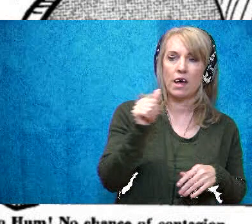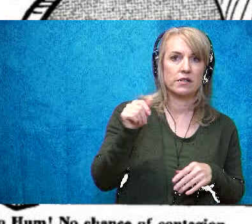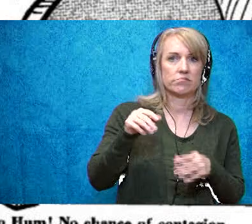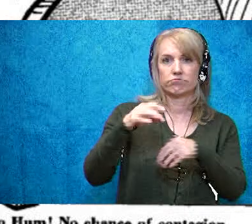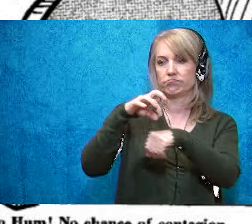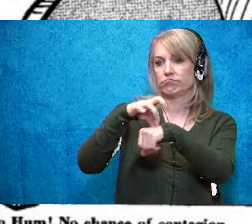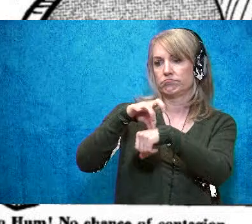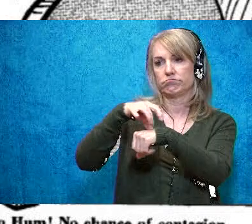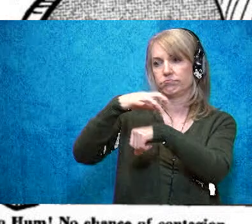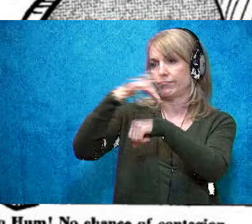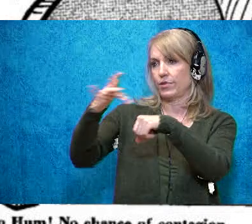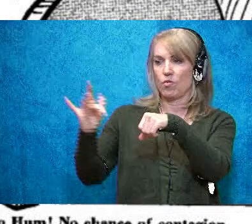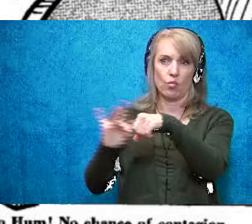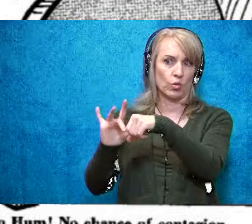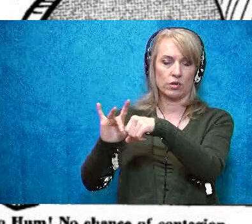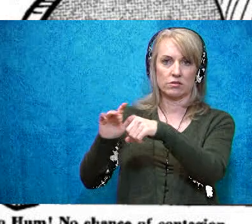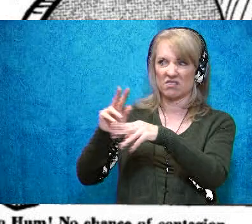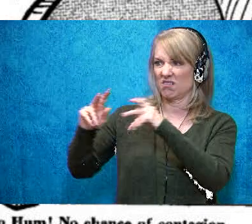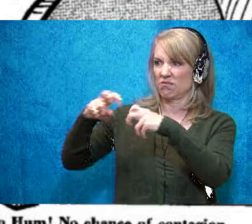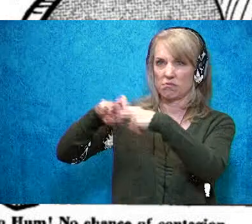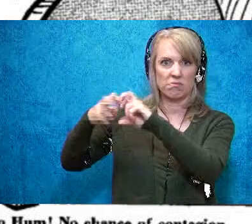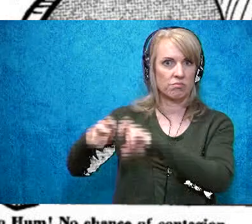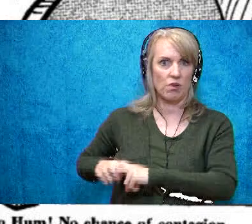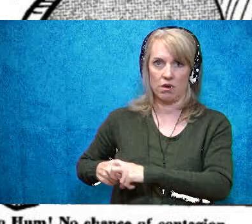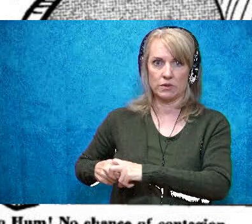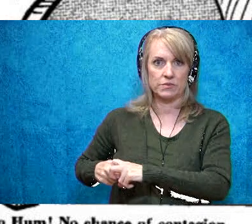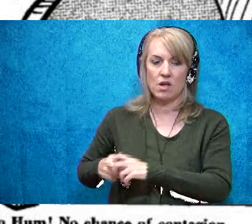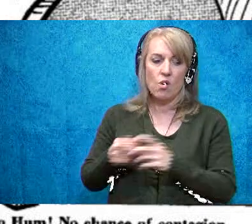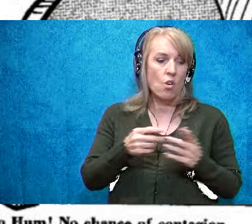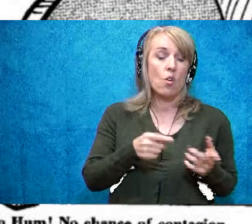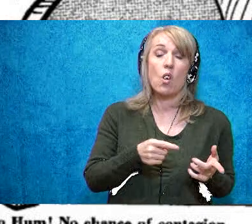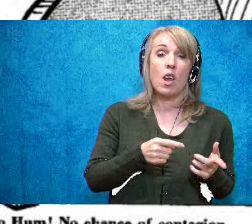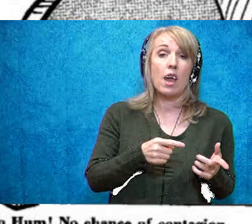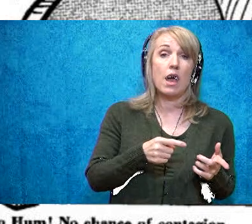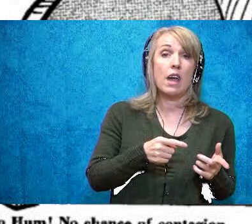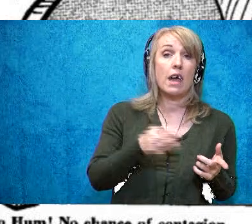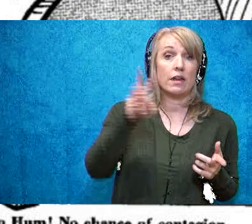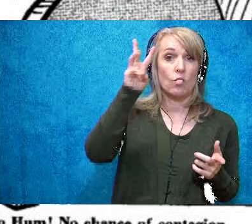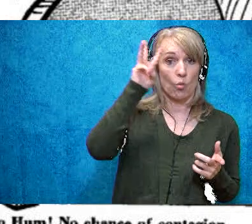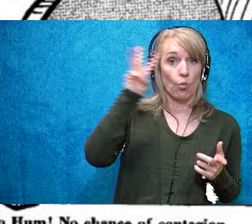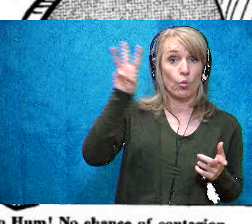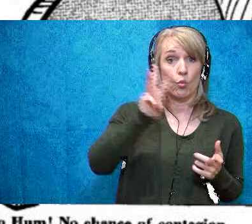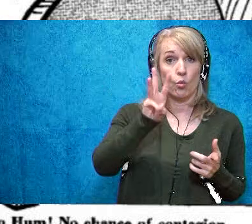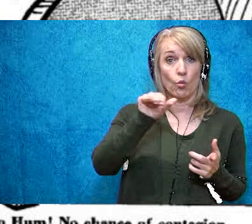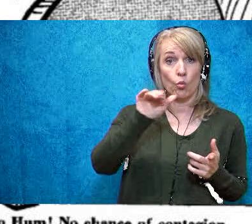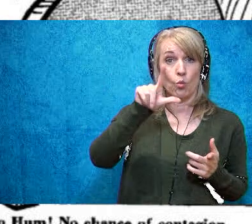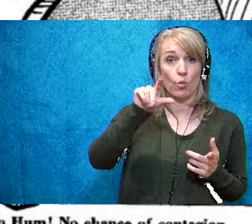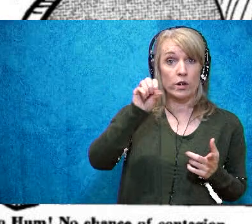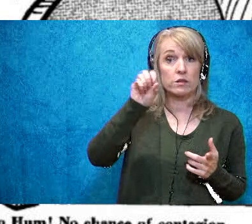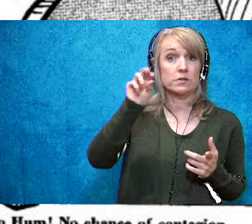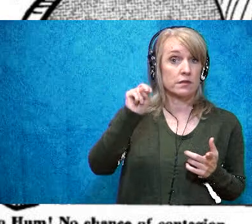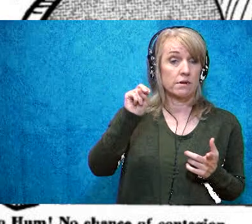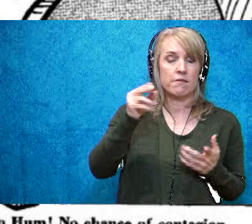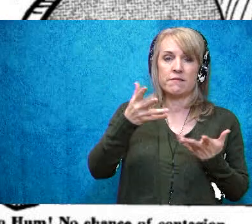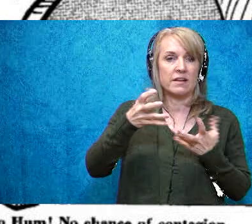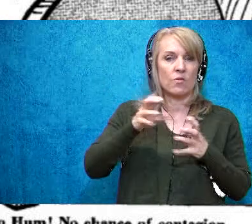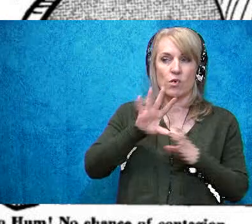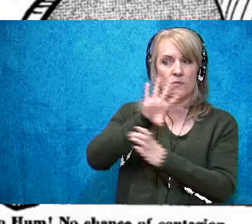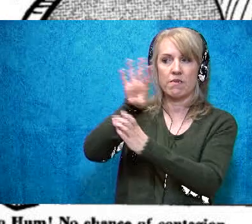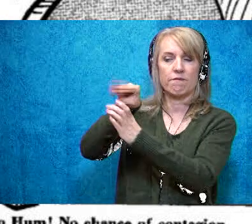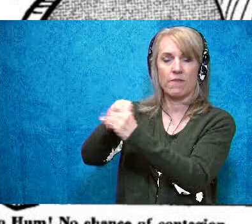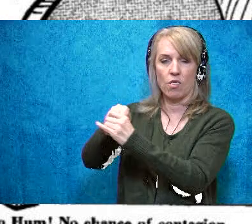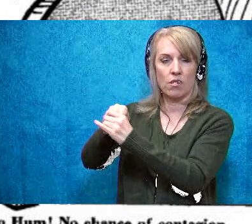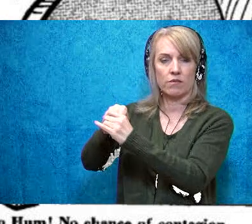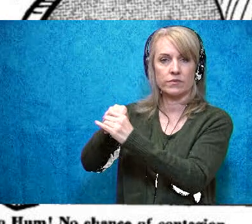we didn't join the League of Nations. And our president, Woodrow Wilson, proposed the League of Nations. The world adopted it, but we didn't